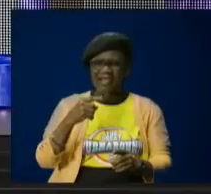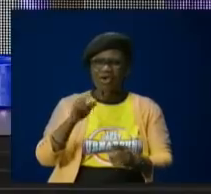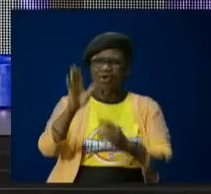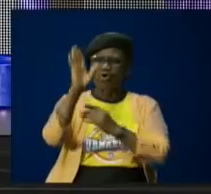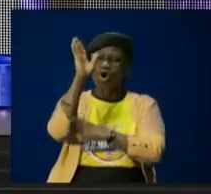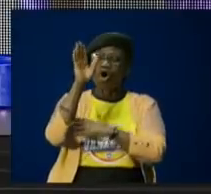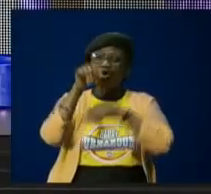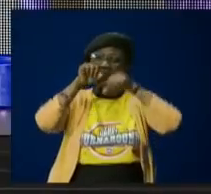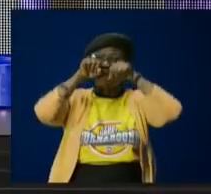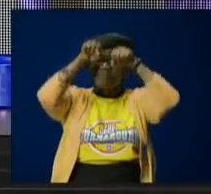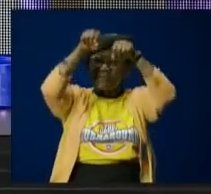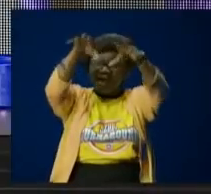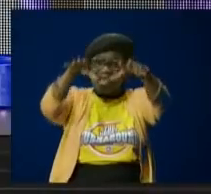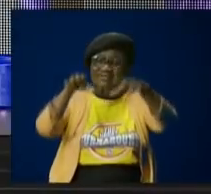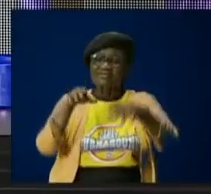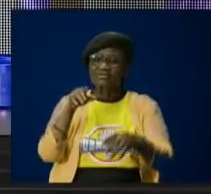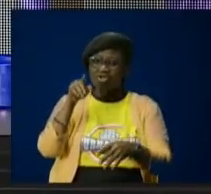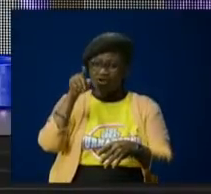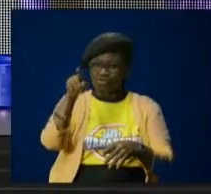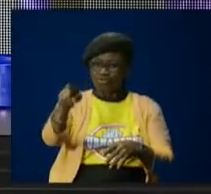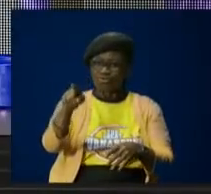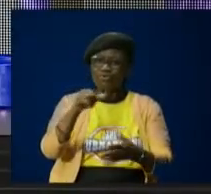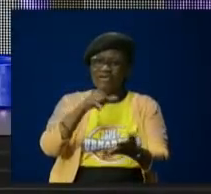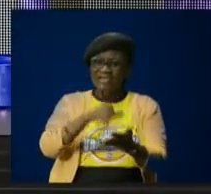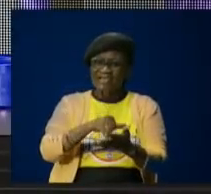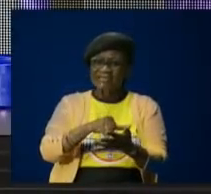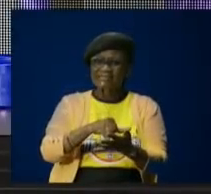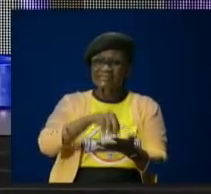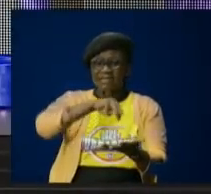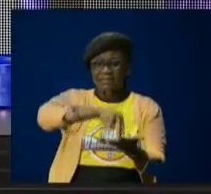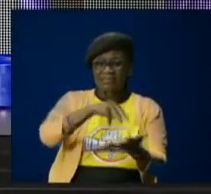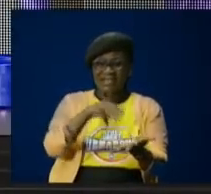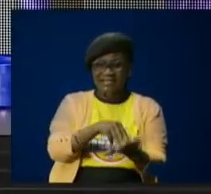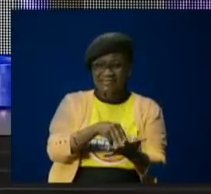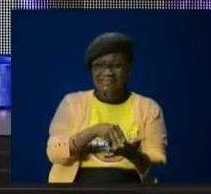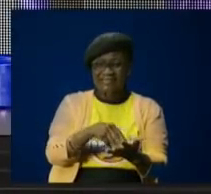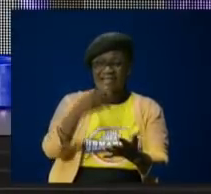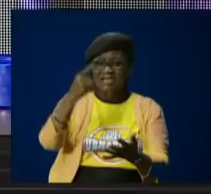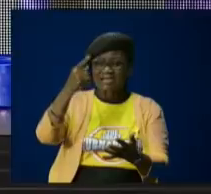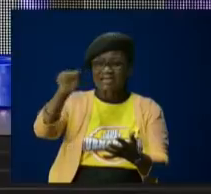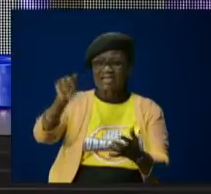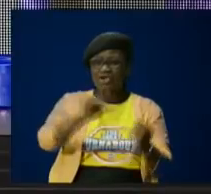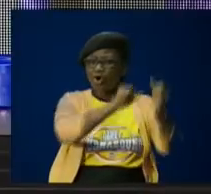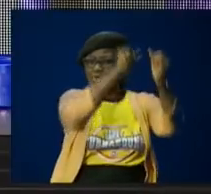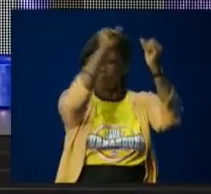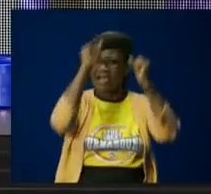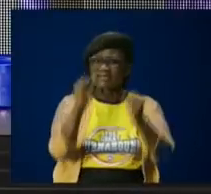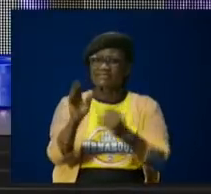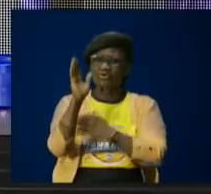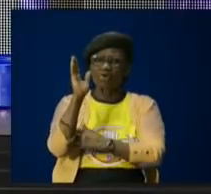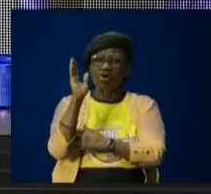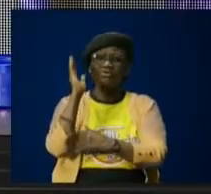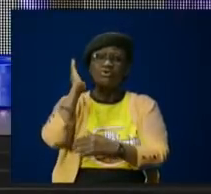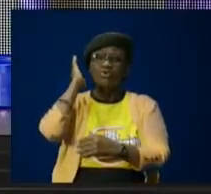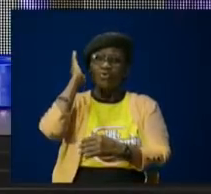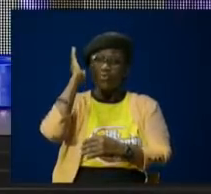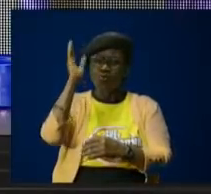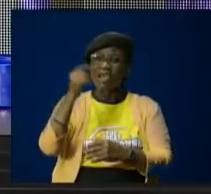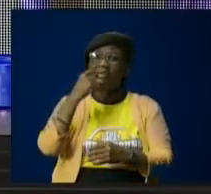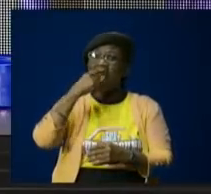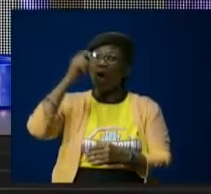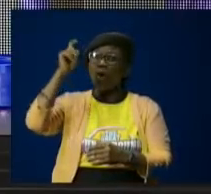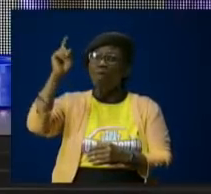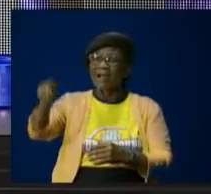God bless you, it means the Almighty God will summon all